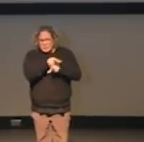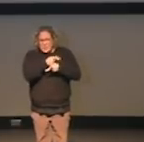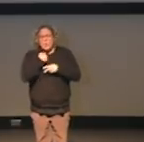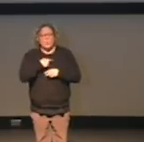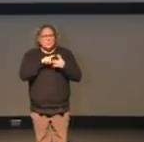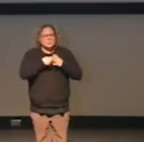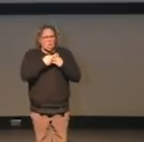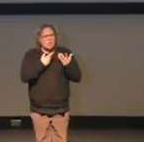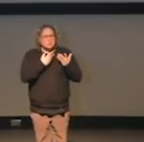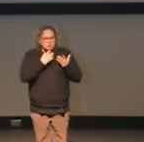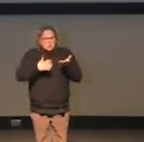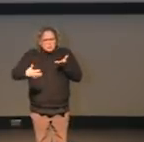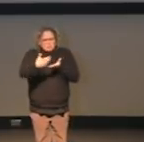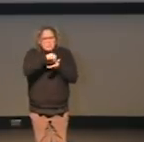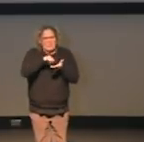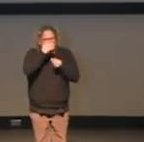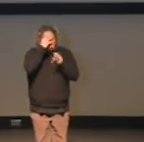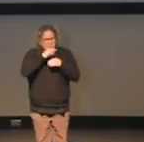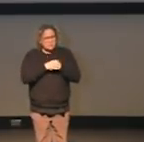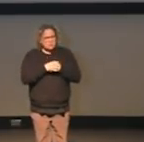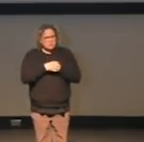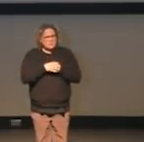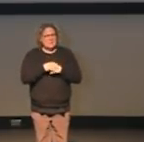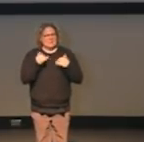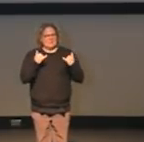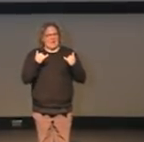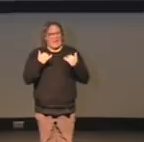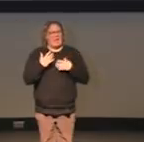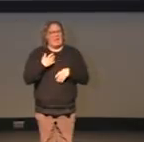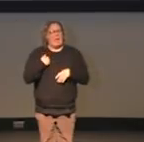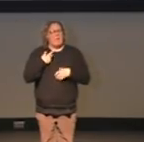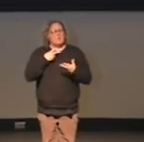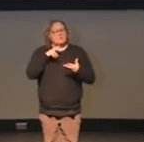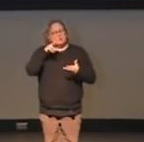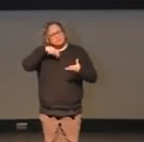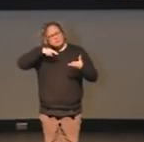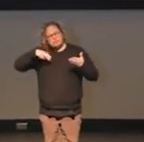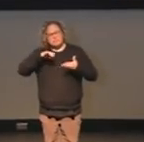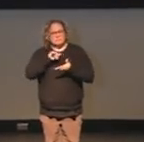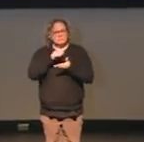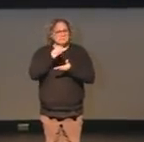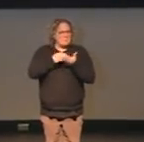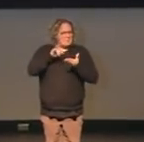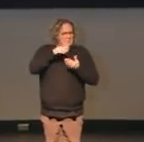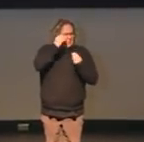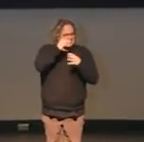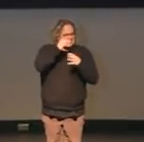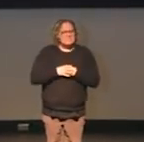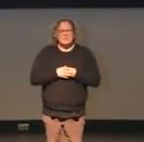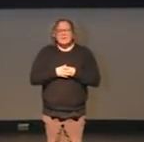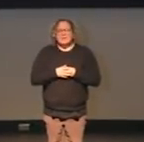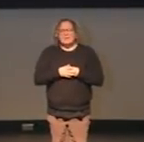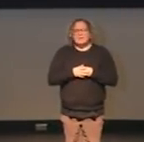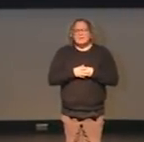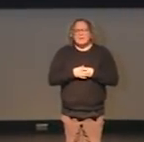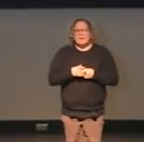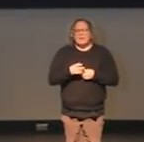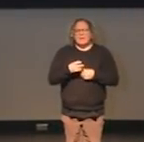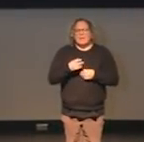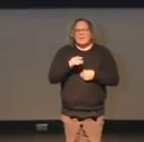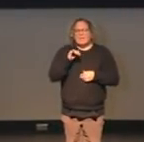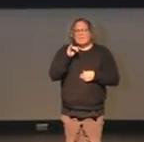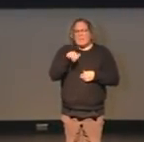data, and actually I was just looking at some of that data earlier today. And I think part of what's maybe behind that